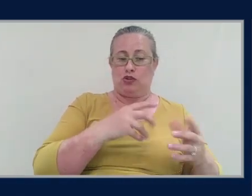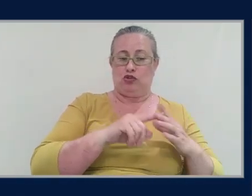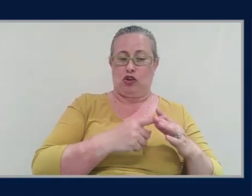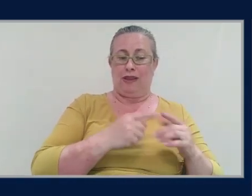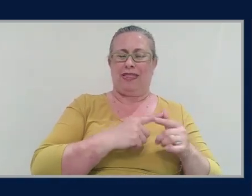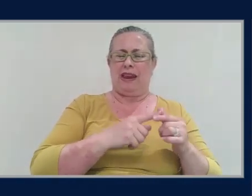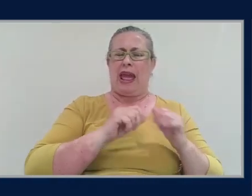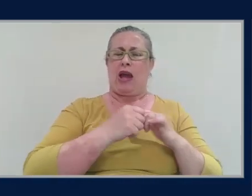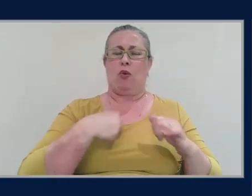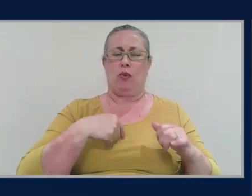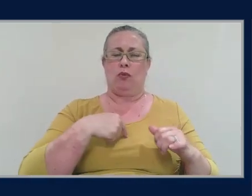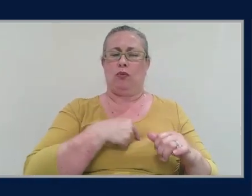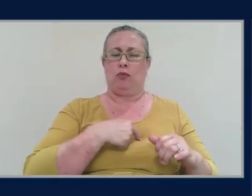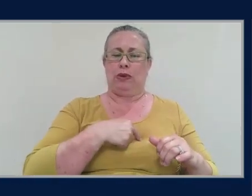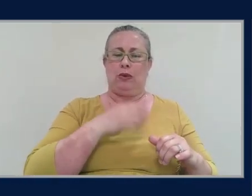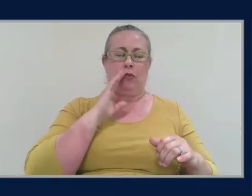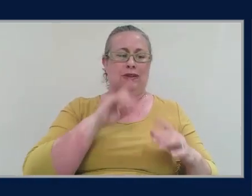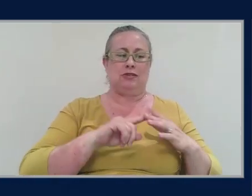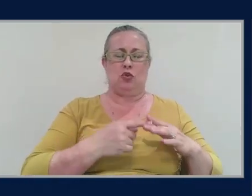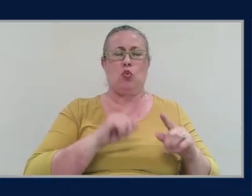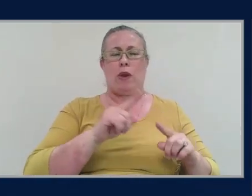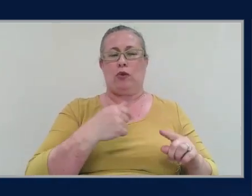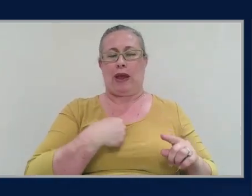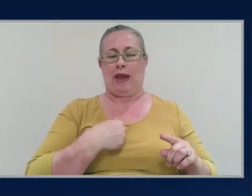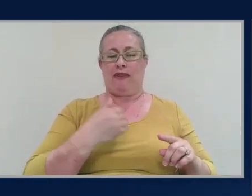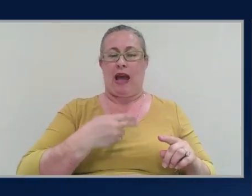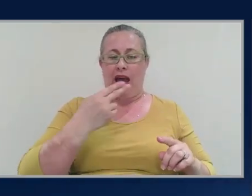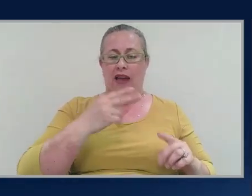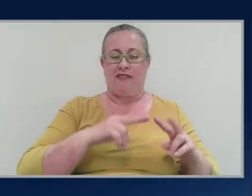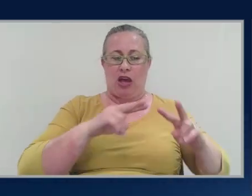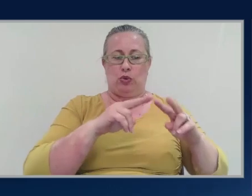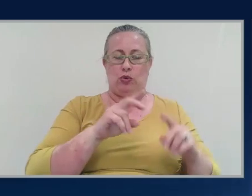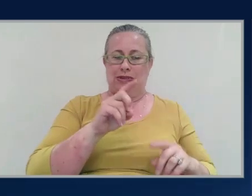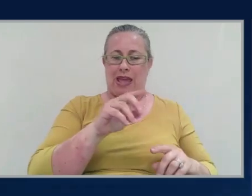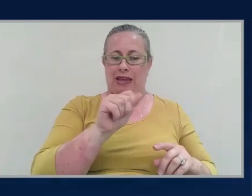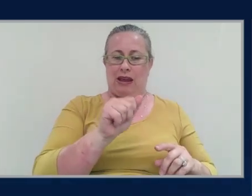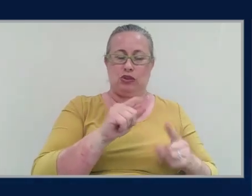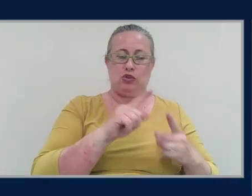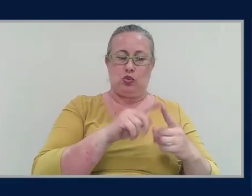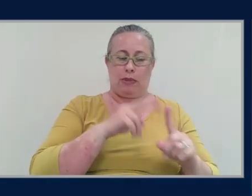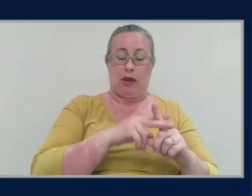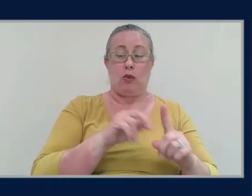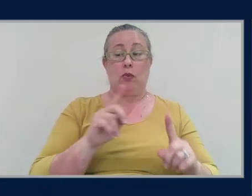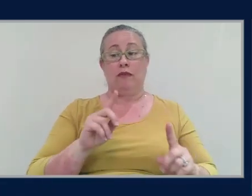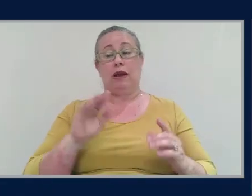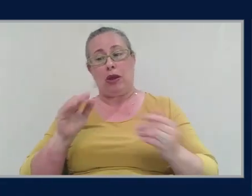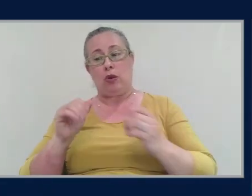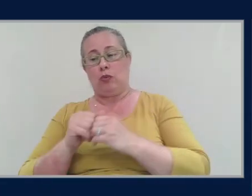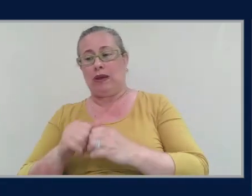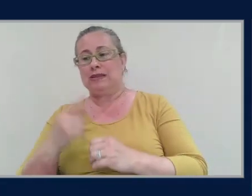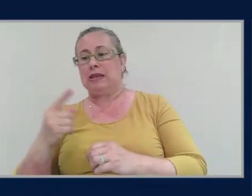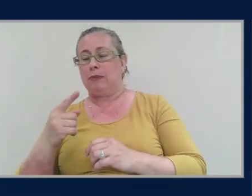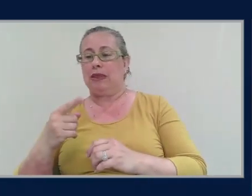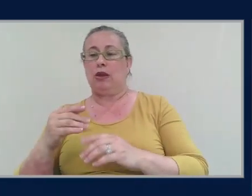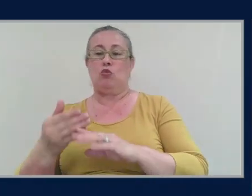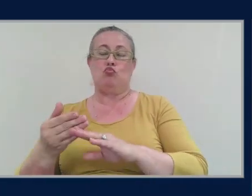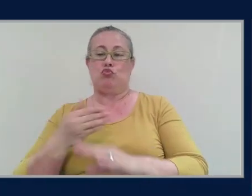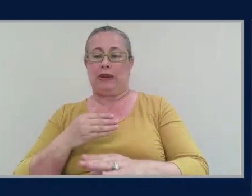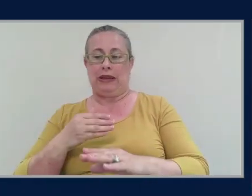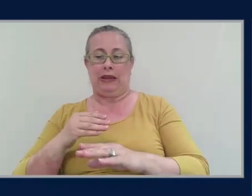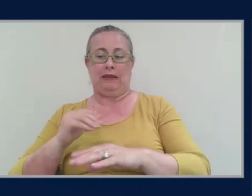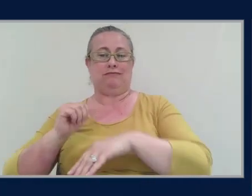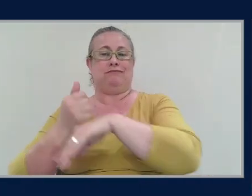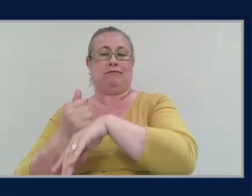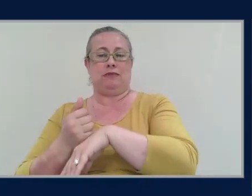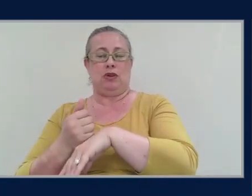wet? Where do I have really high value data to apply? Versus where am I going to just use something pre-trained off the shelf with none of my own private